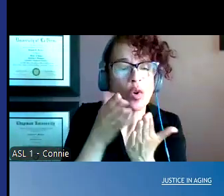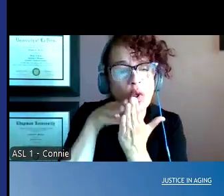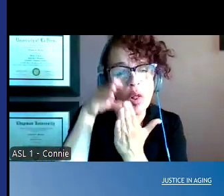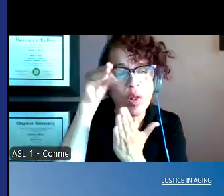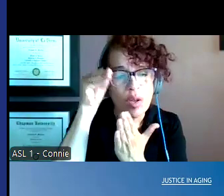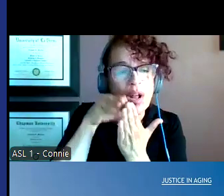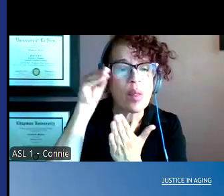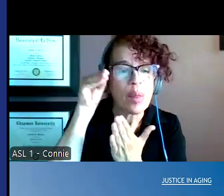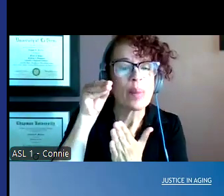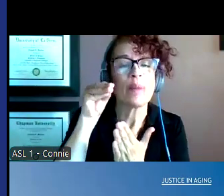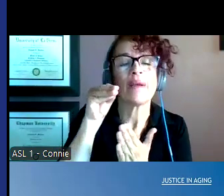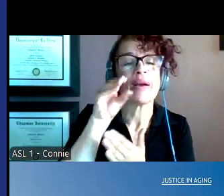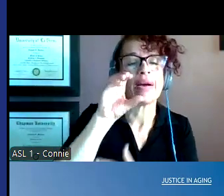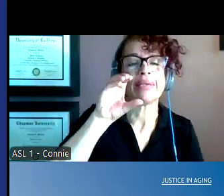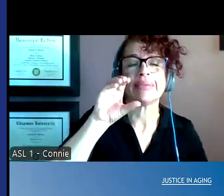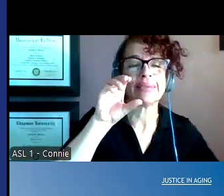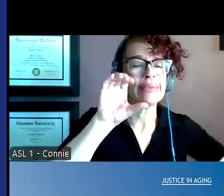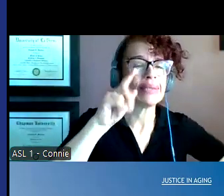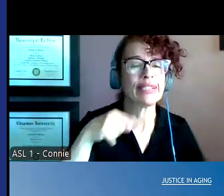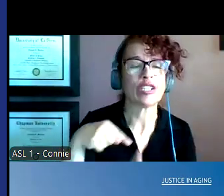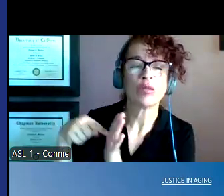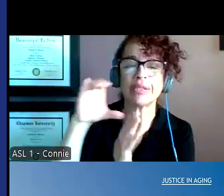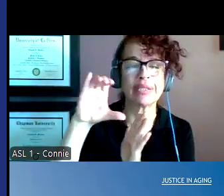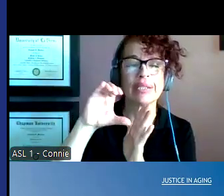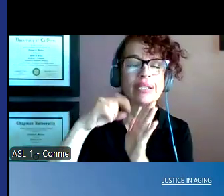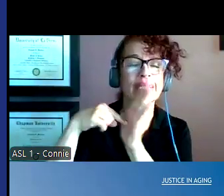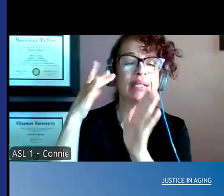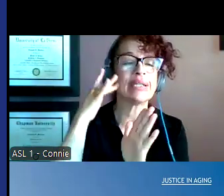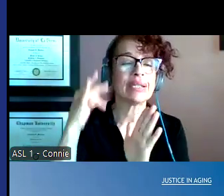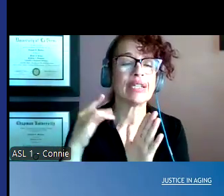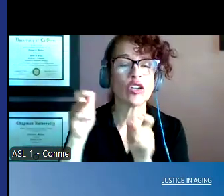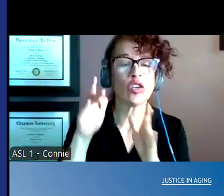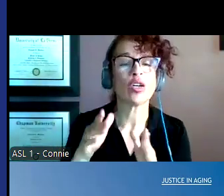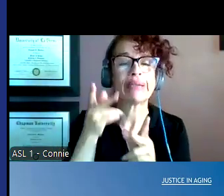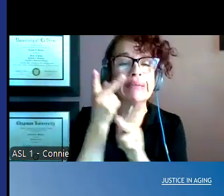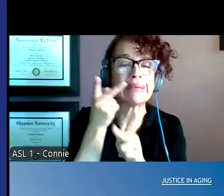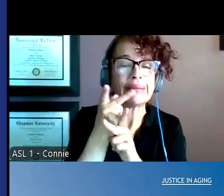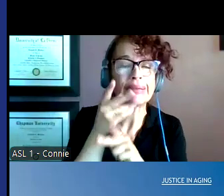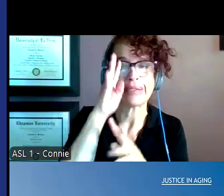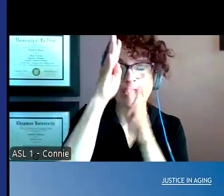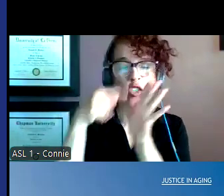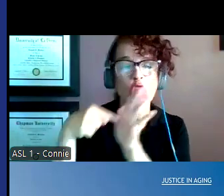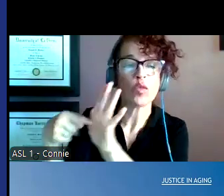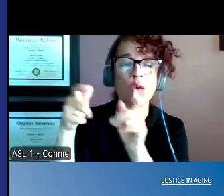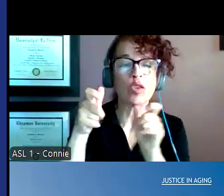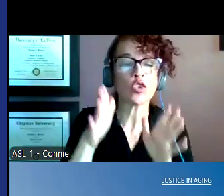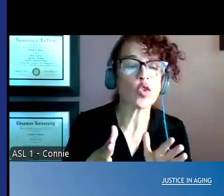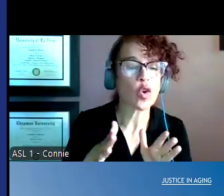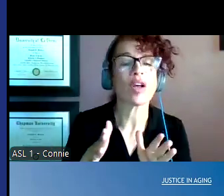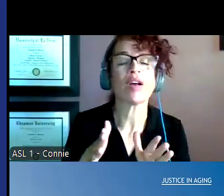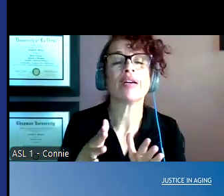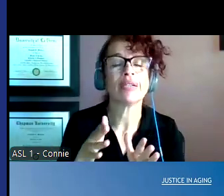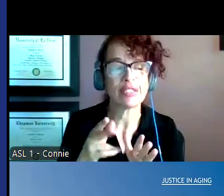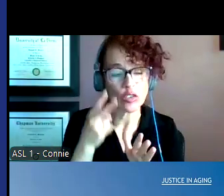from the from CCI demonstration, or the California Coordinated Care Initiative demonstration, that